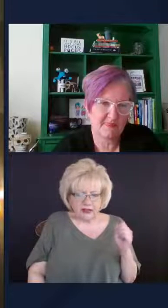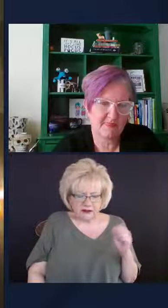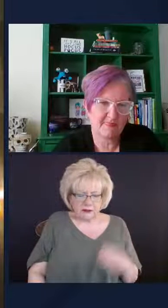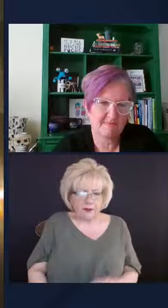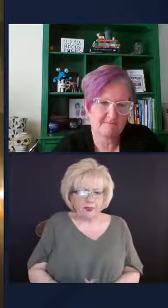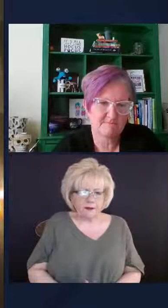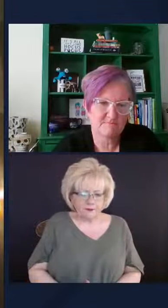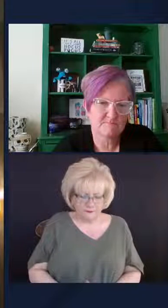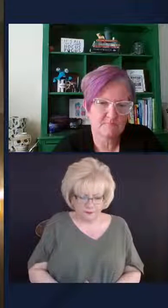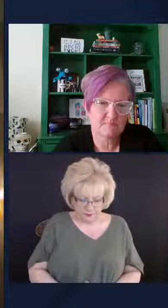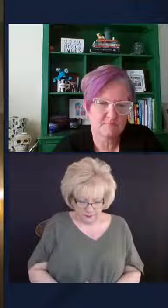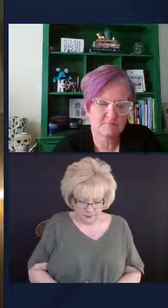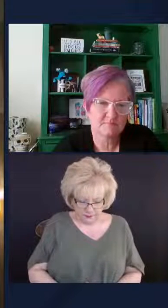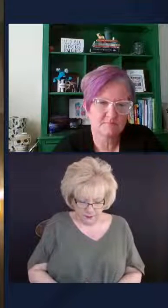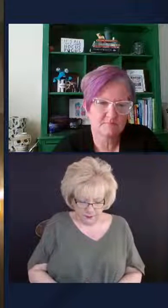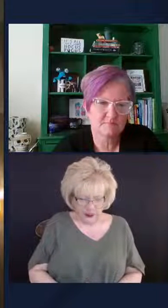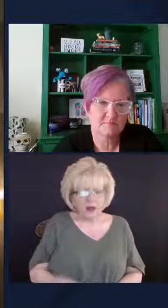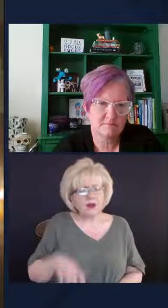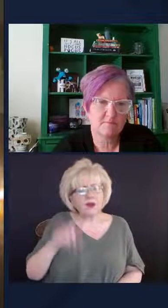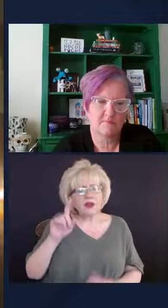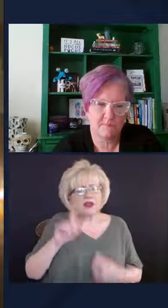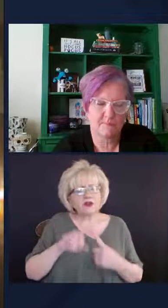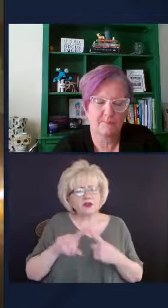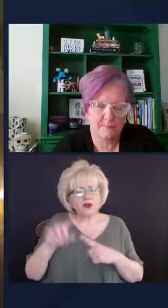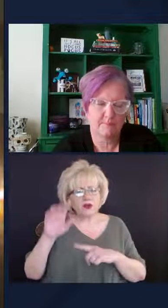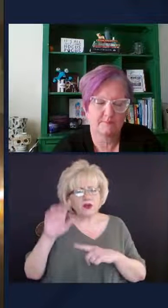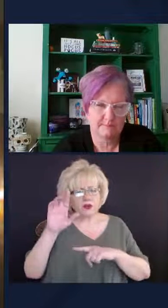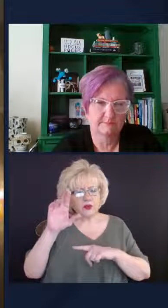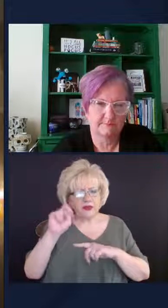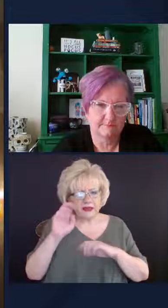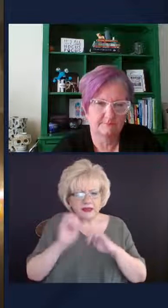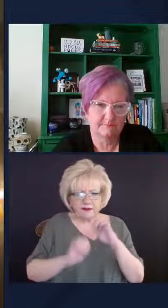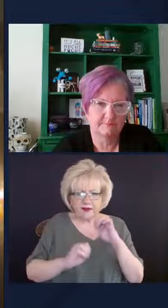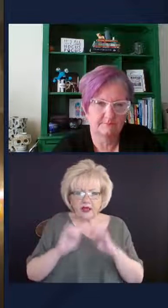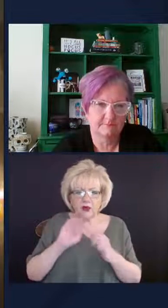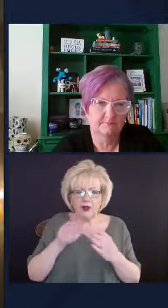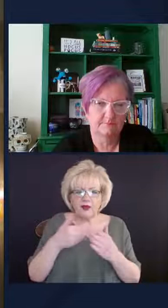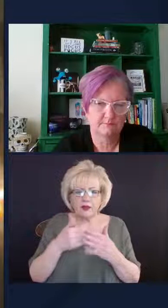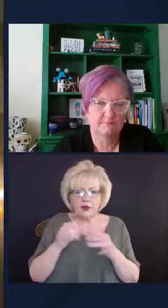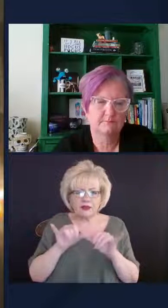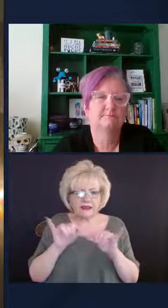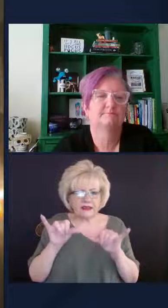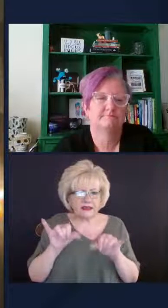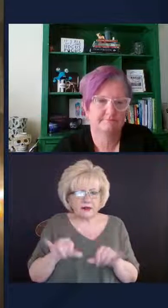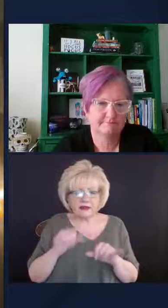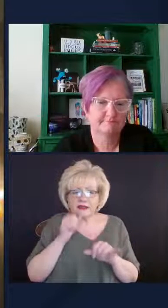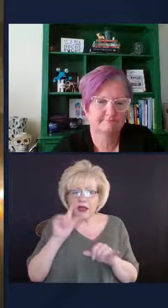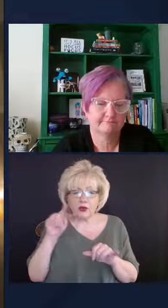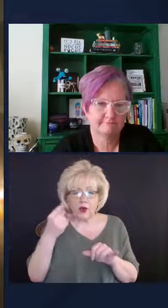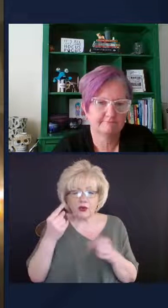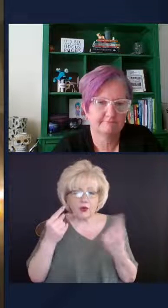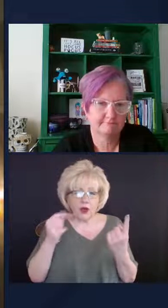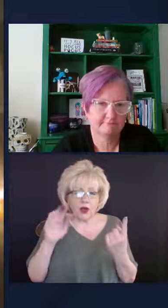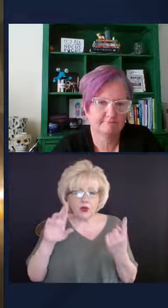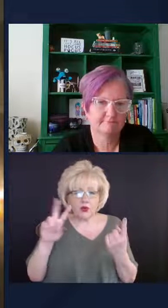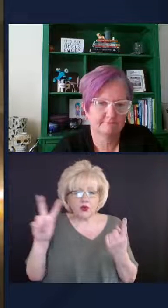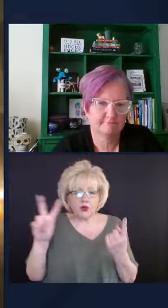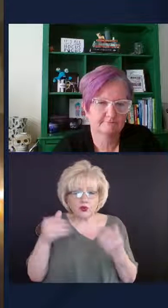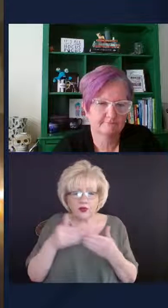I think we really need to reevaluate our whole system. And it's hard to pinpoint one or two things. Um,